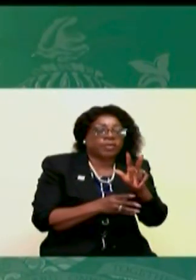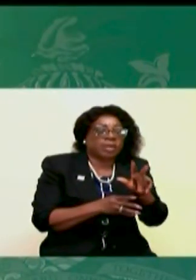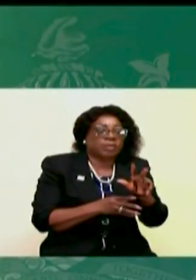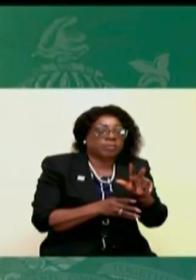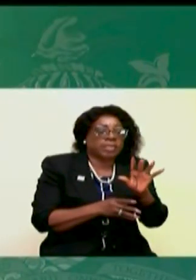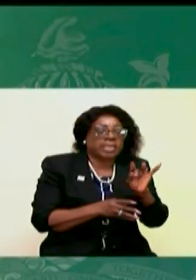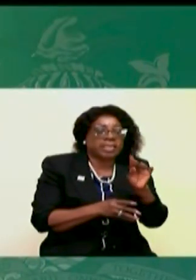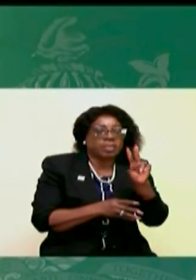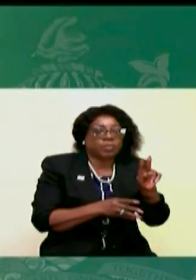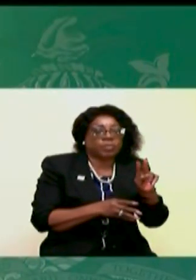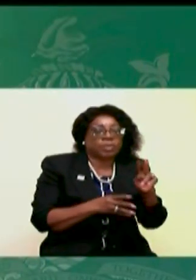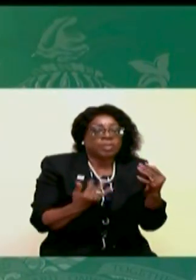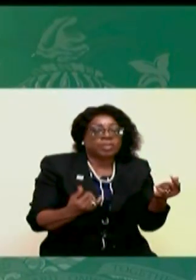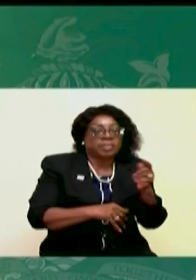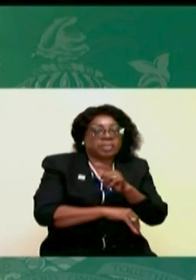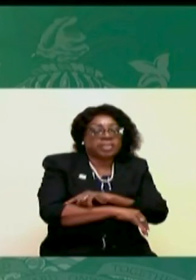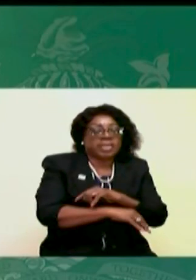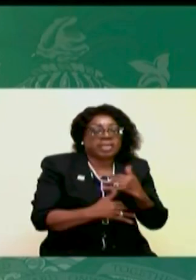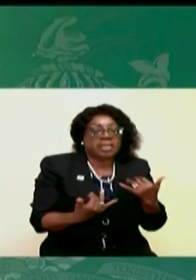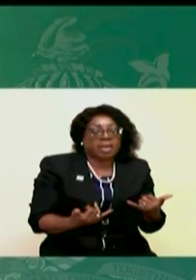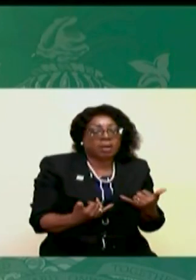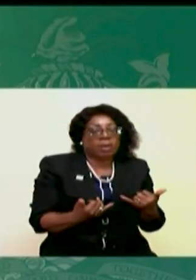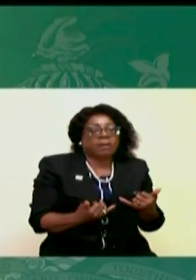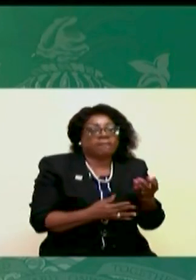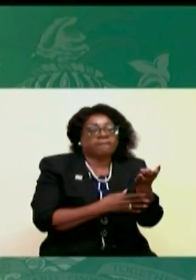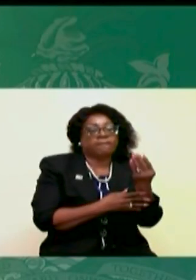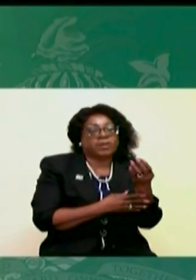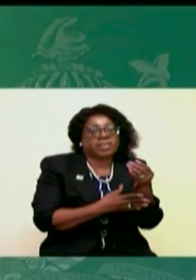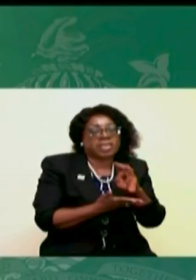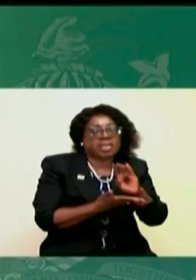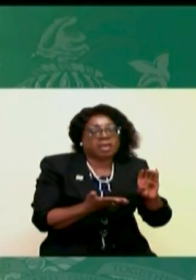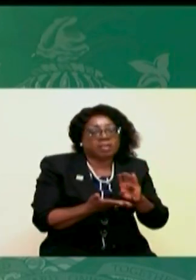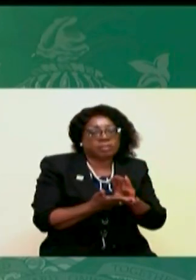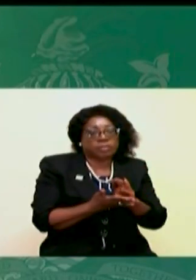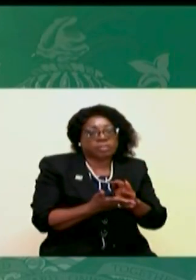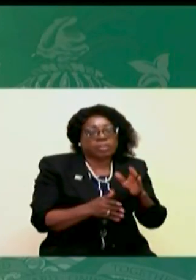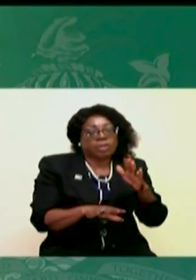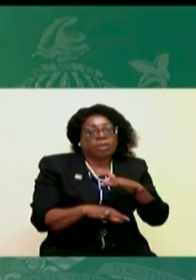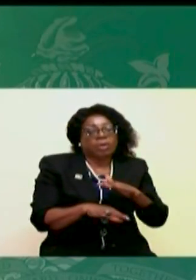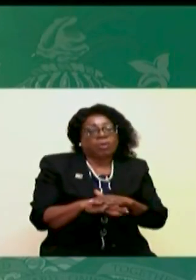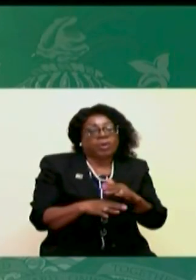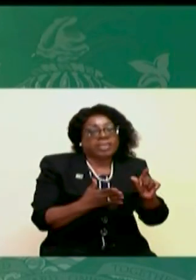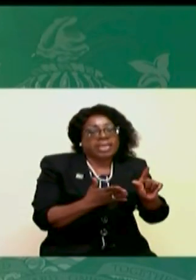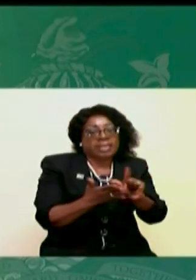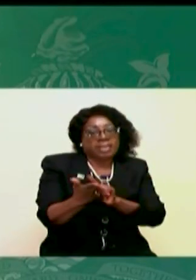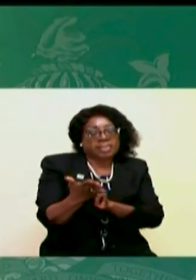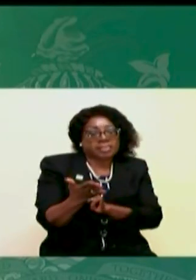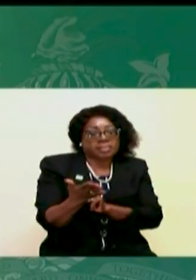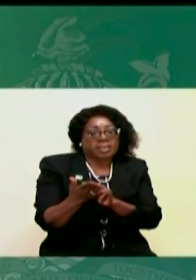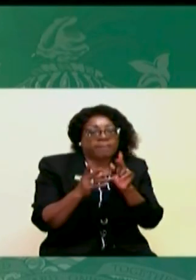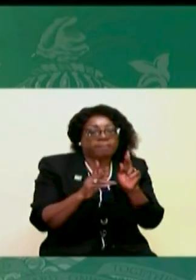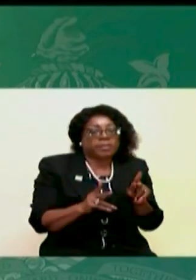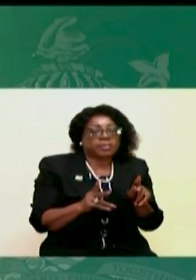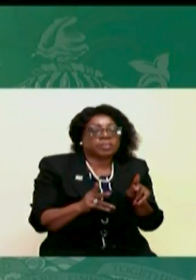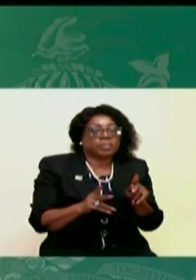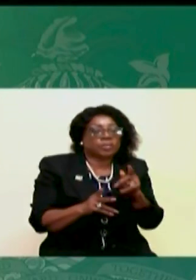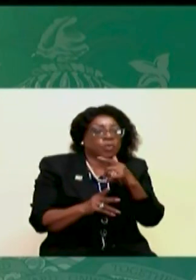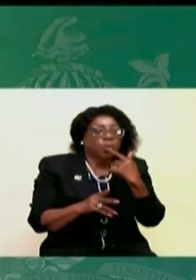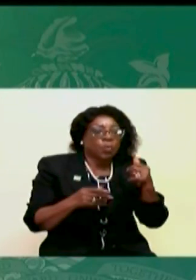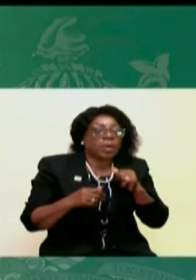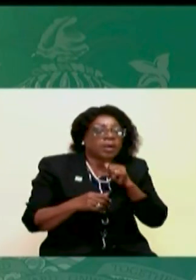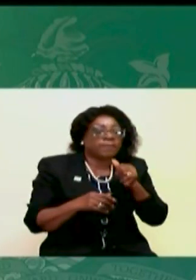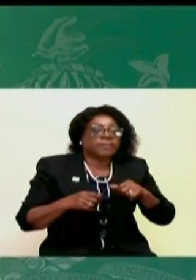383. Today, they now have 1,400 on that data bank now. 1,400 persons who have